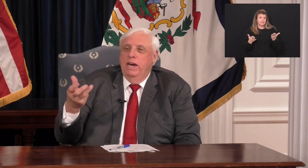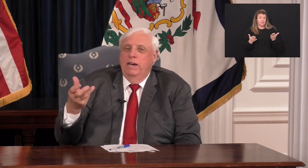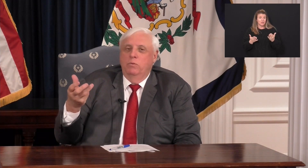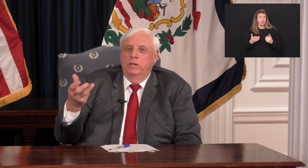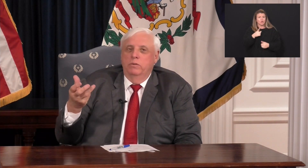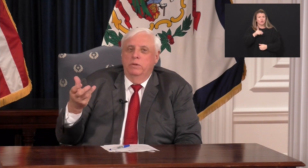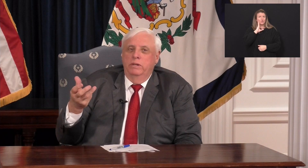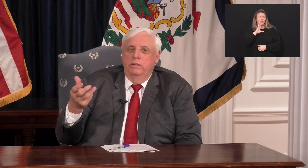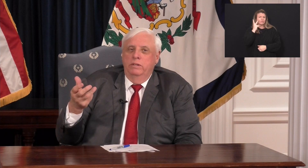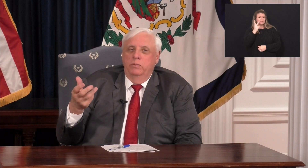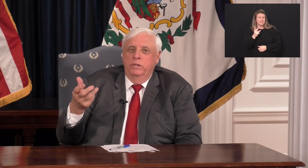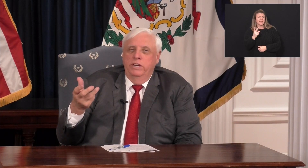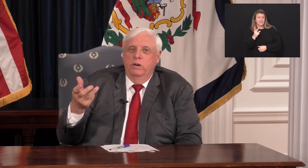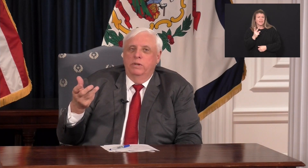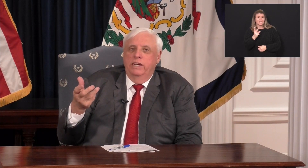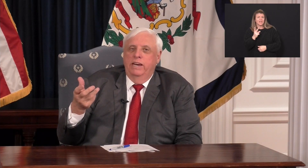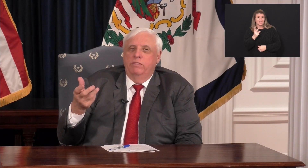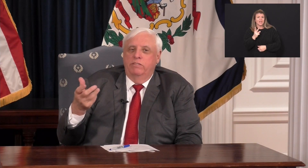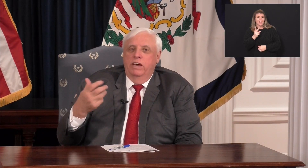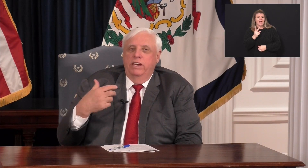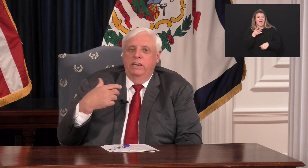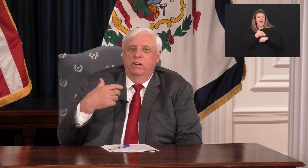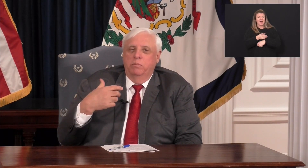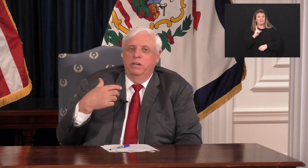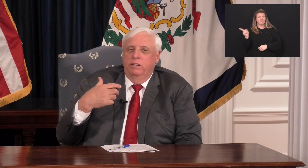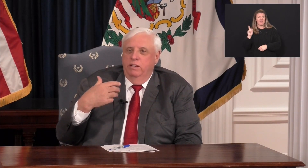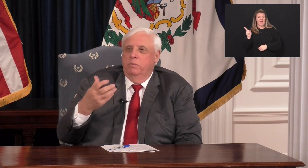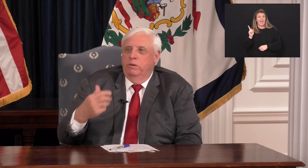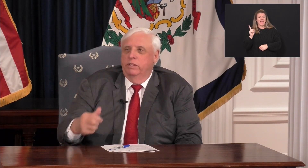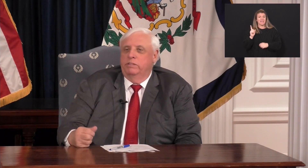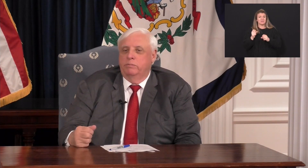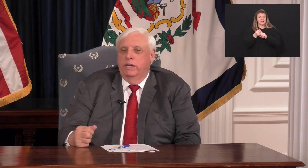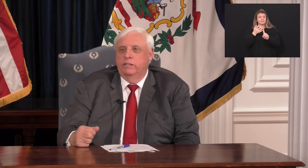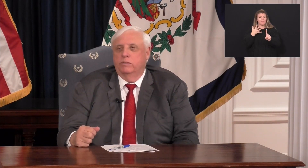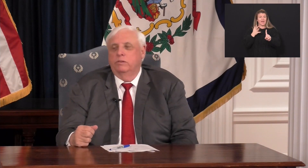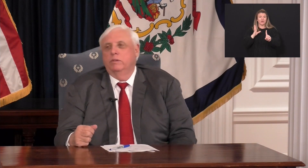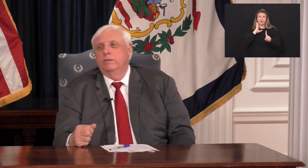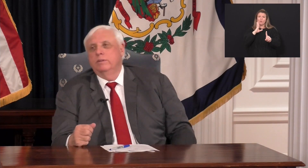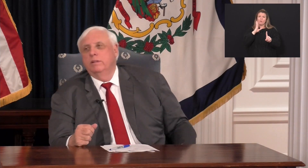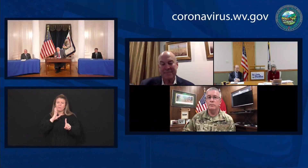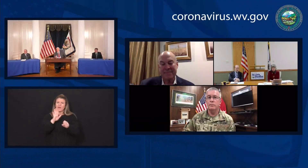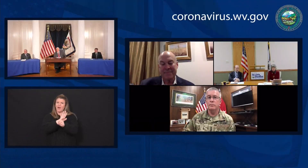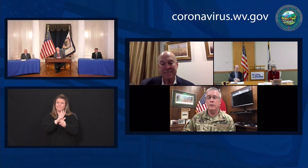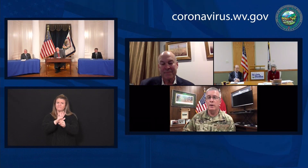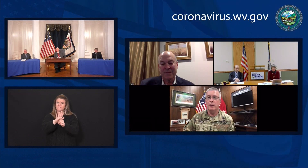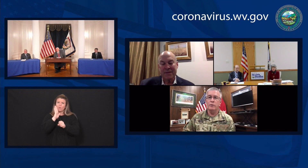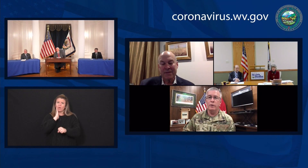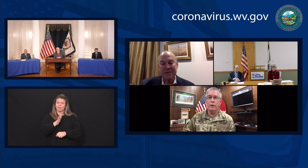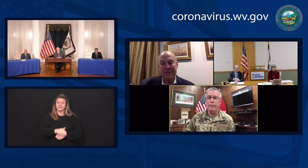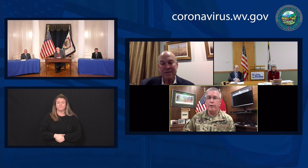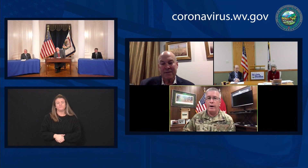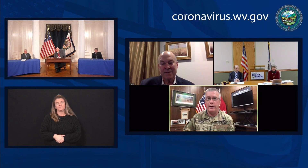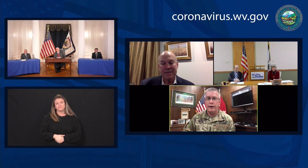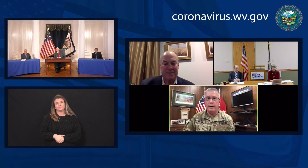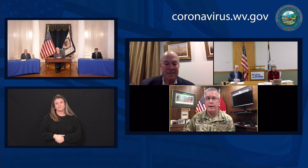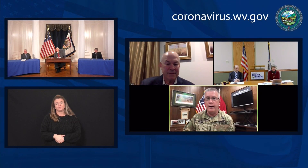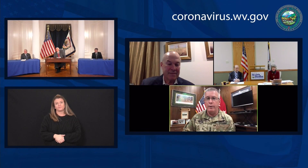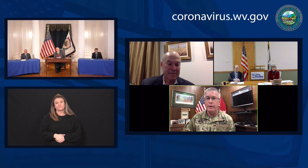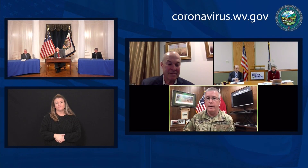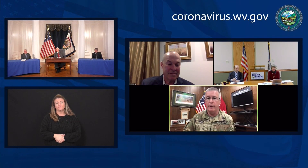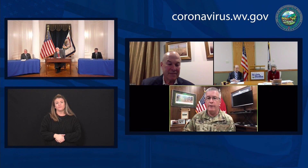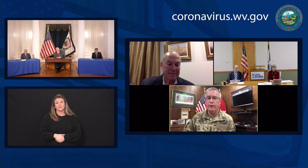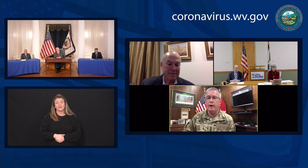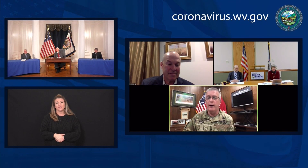you'll find when you hear what they have to say, it'll be really substantial. So, Governor, I can take that